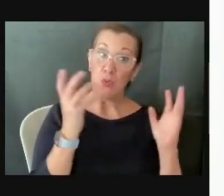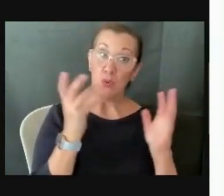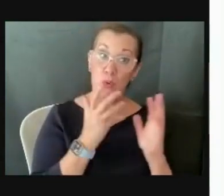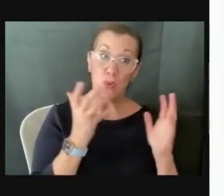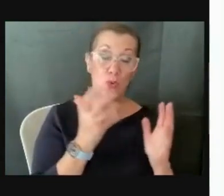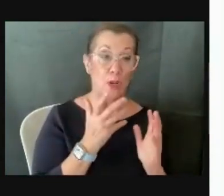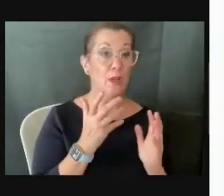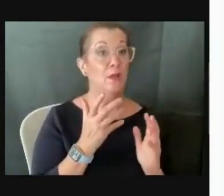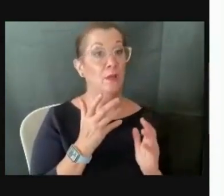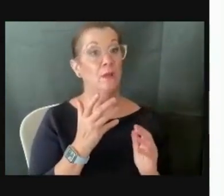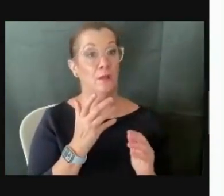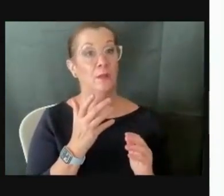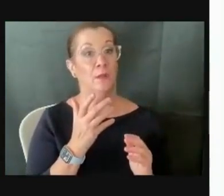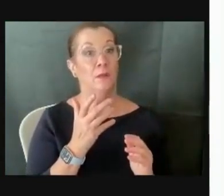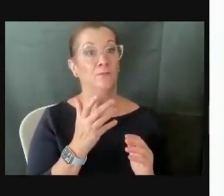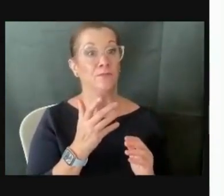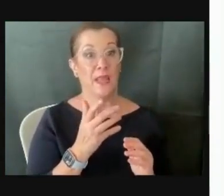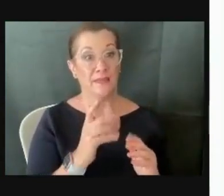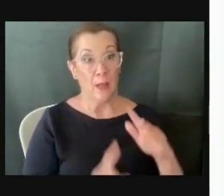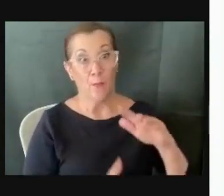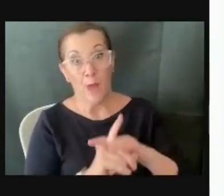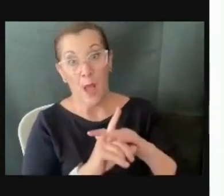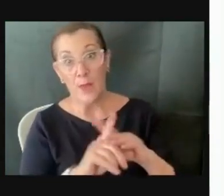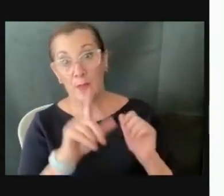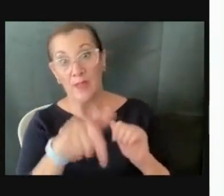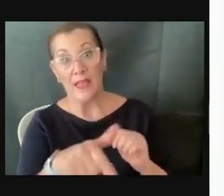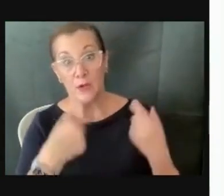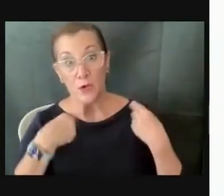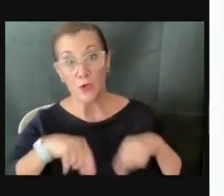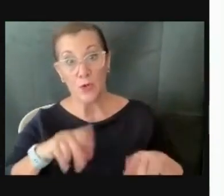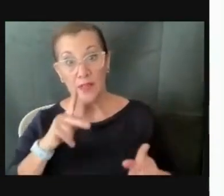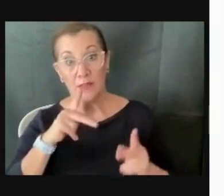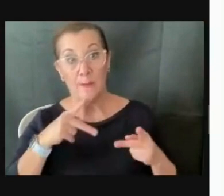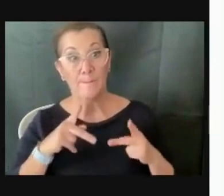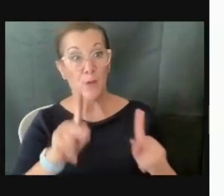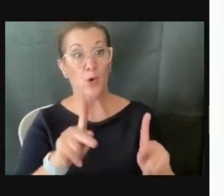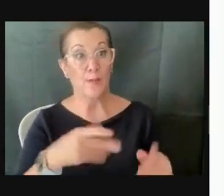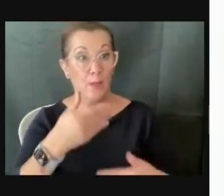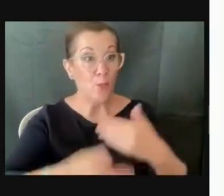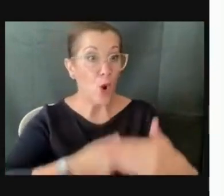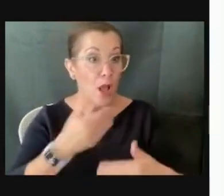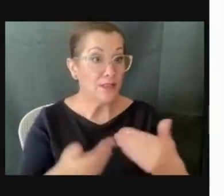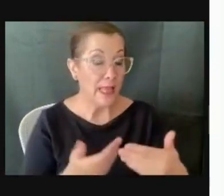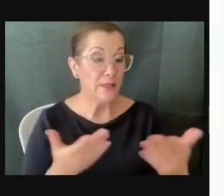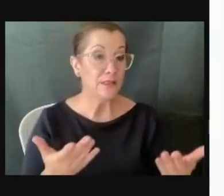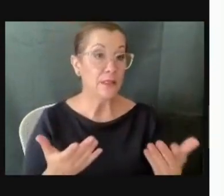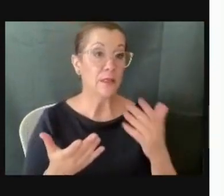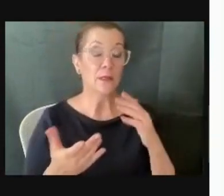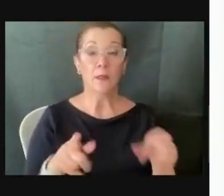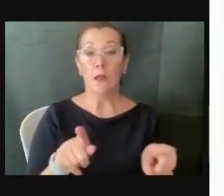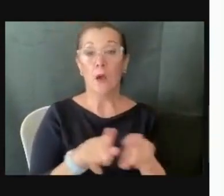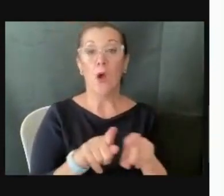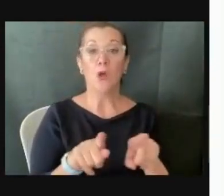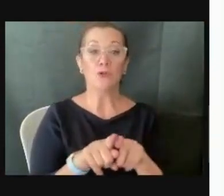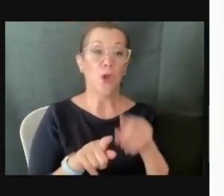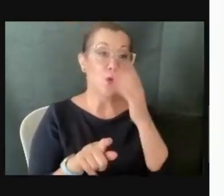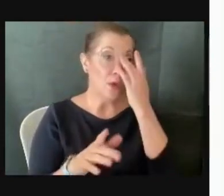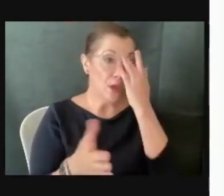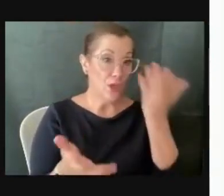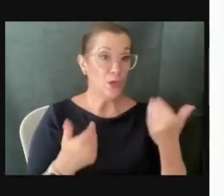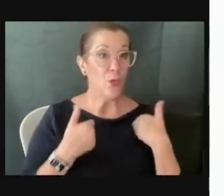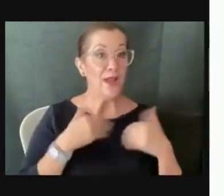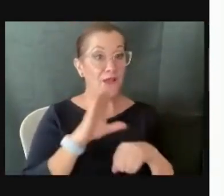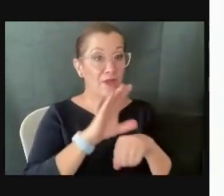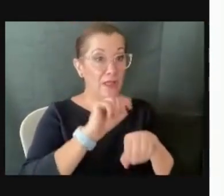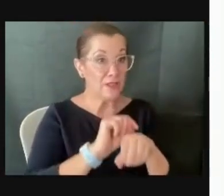that you'll get way later during the permitting process. So you also want to have a consultant